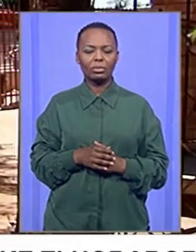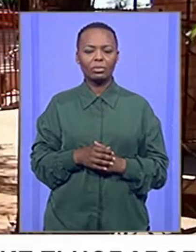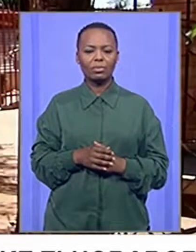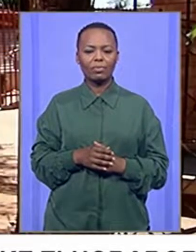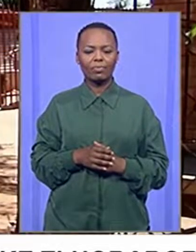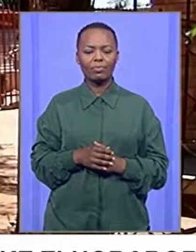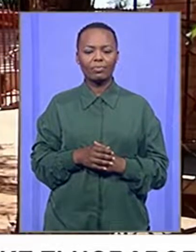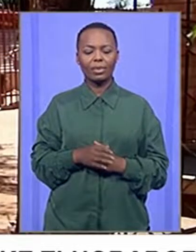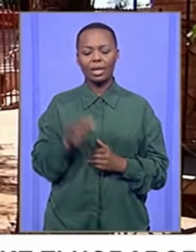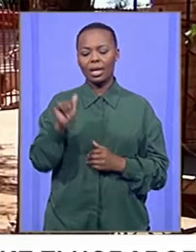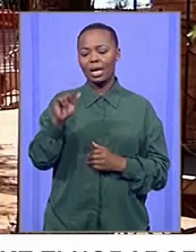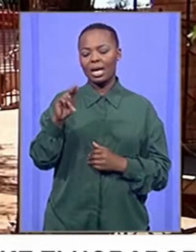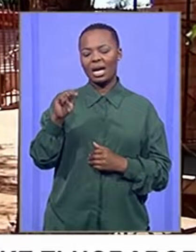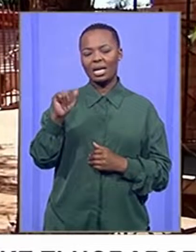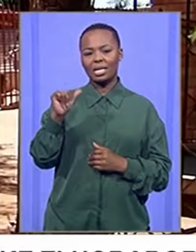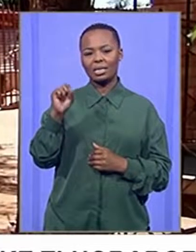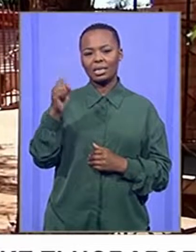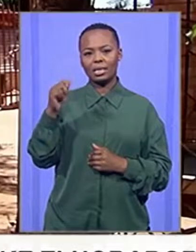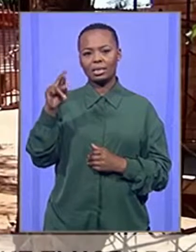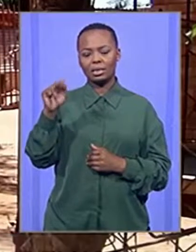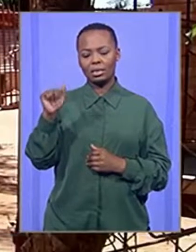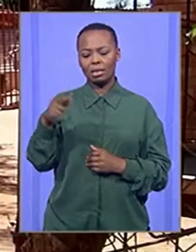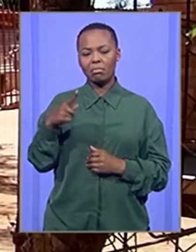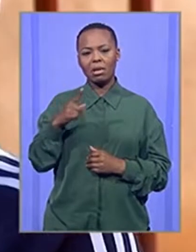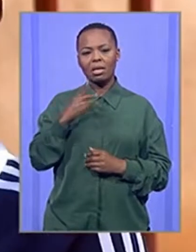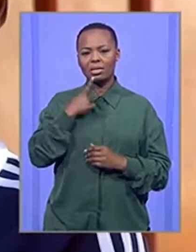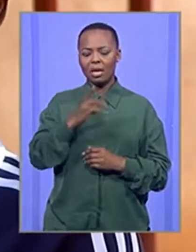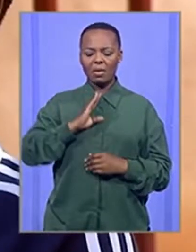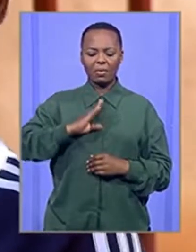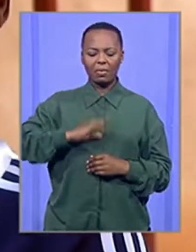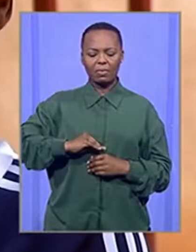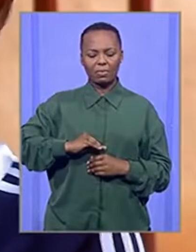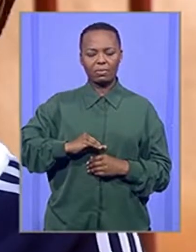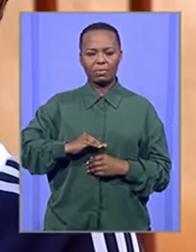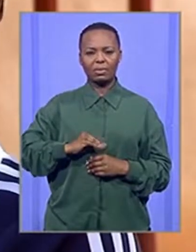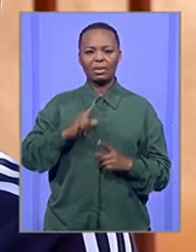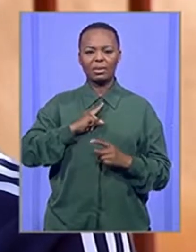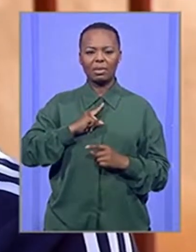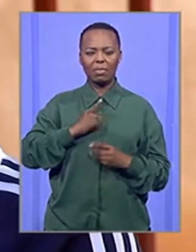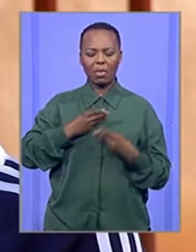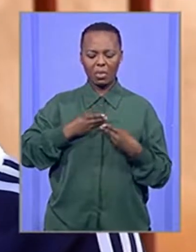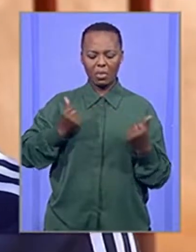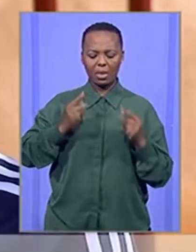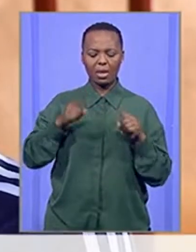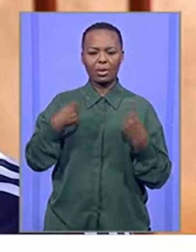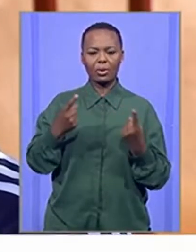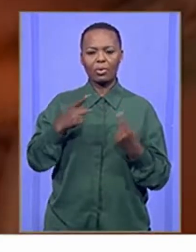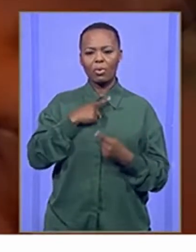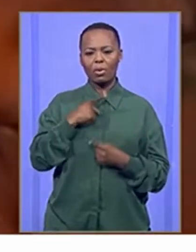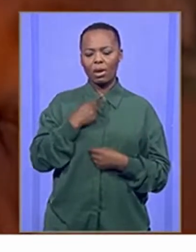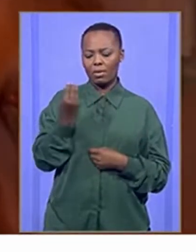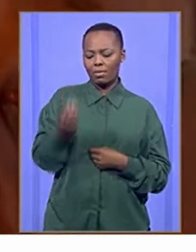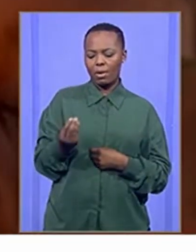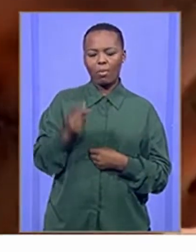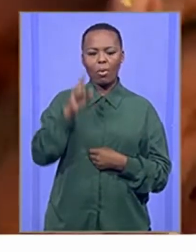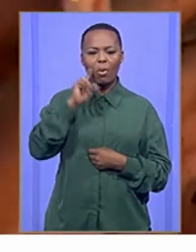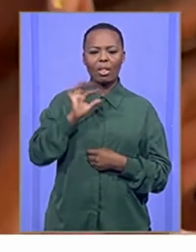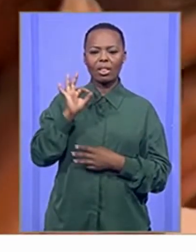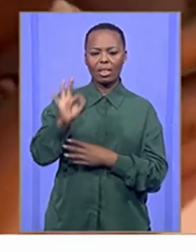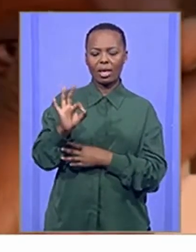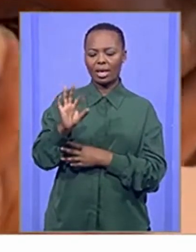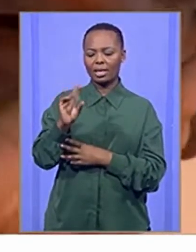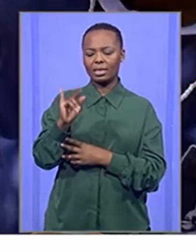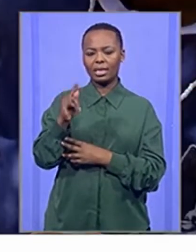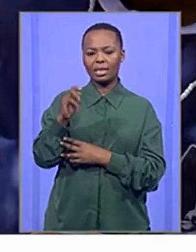Anastasia Keteni ke yo mongwe wa batswadi bao ba sa humotšegego. Beke tše tharo morago ga gore morwago wa mengwaga e meraro Buti